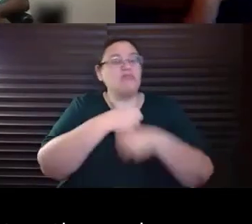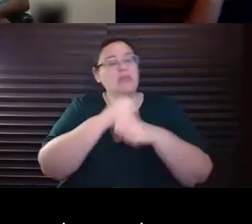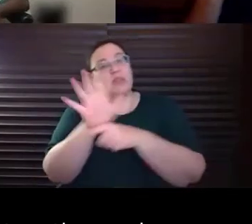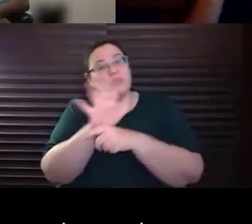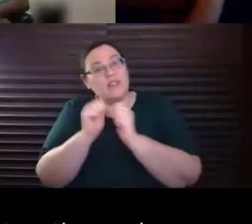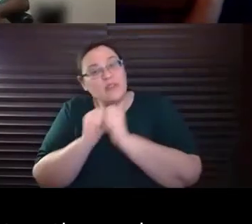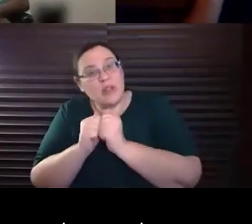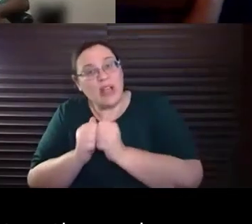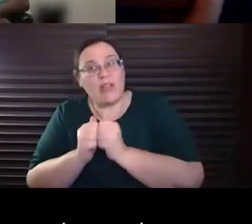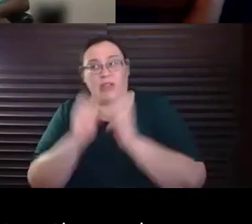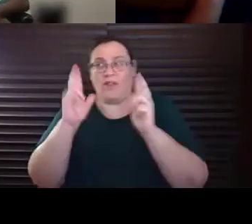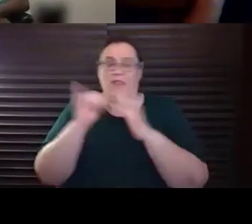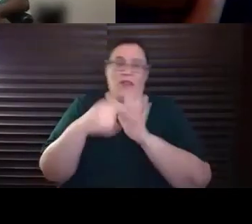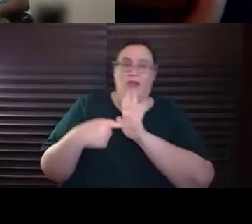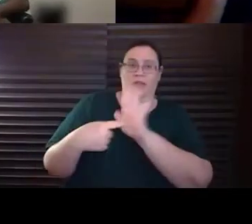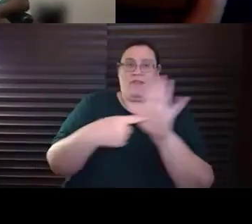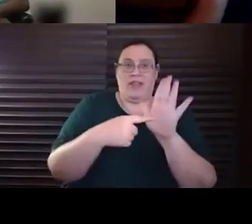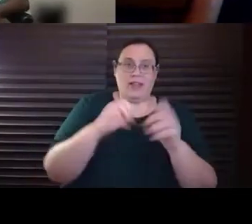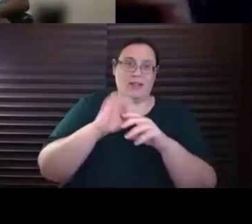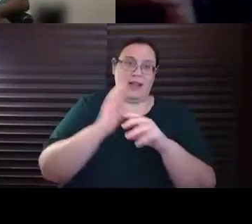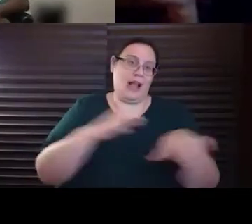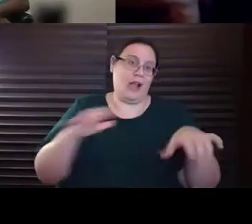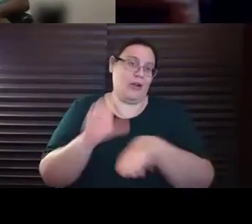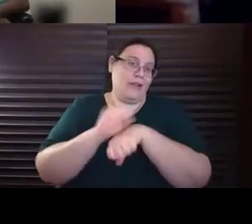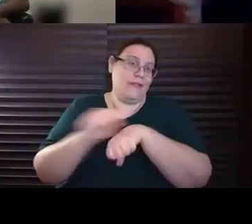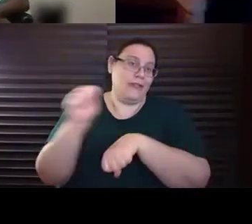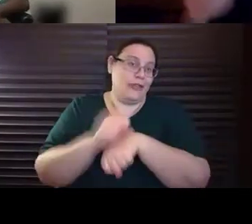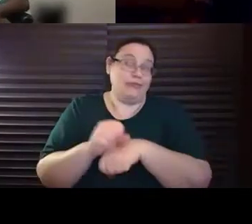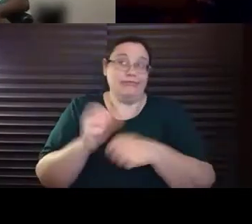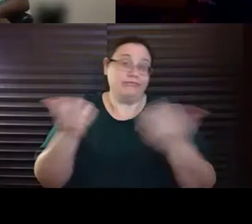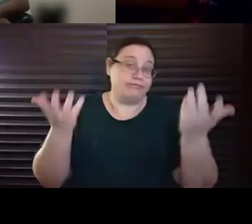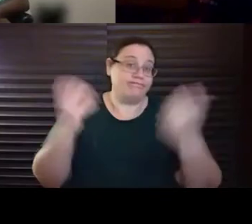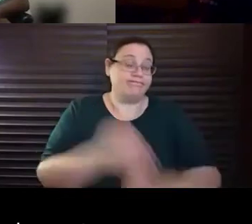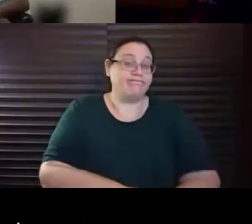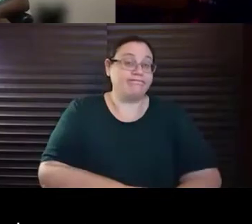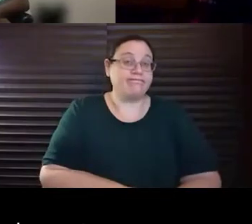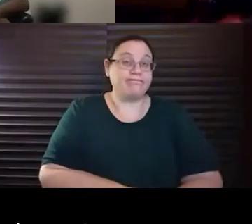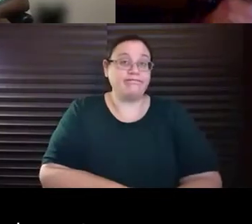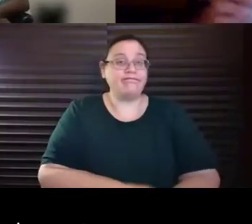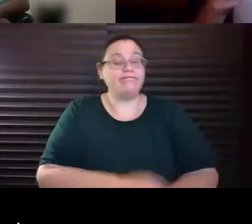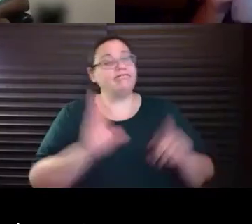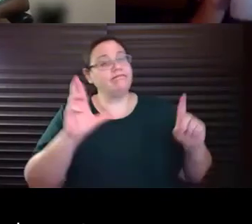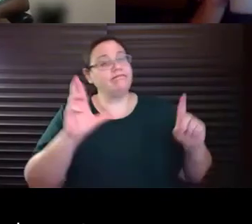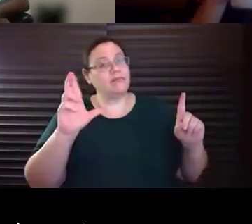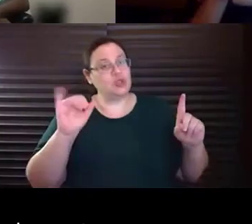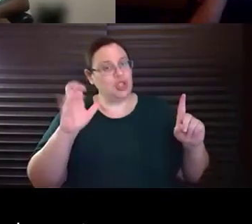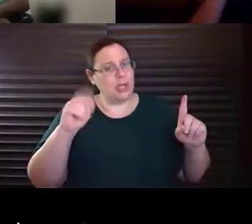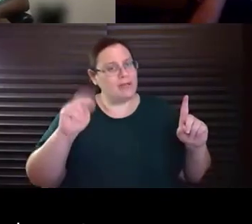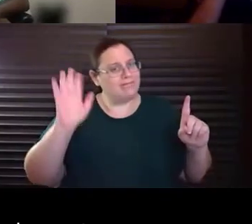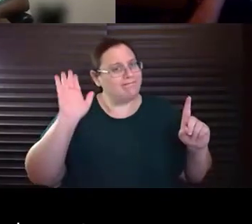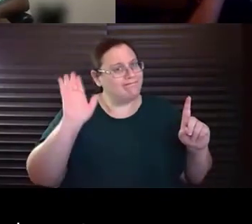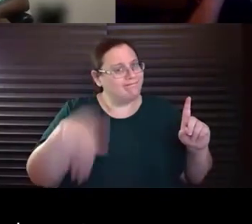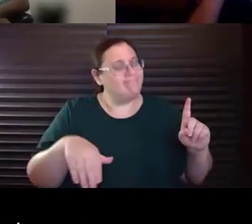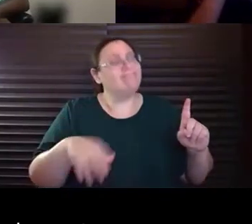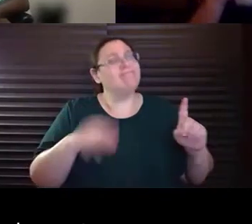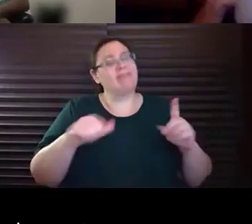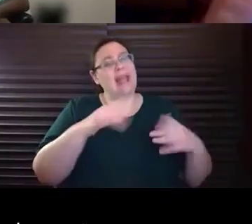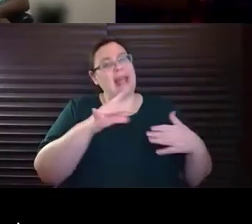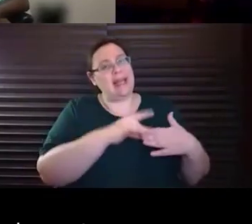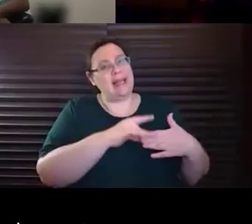reflects in our effort, and it seems to have. Well, see, that kind of leads me